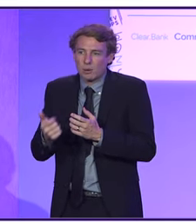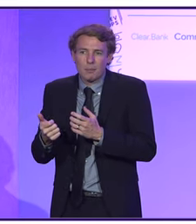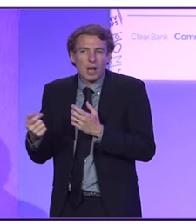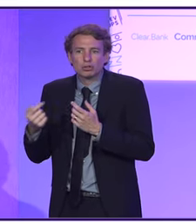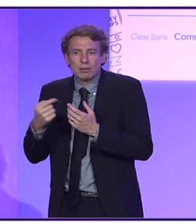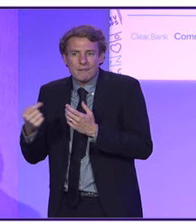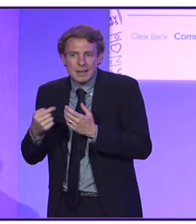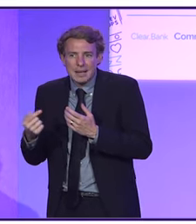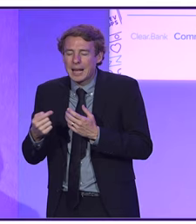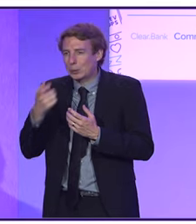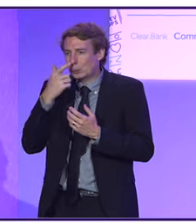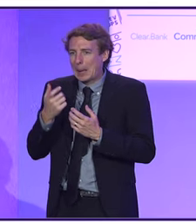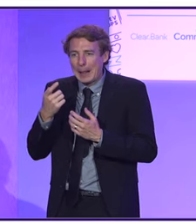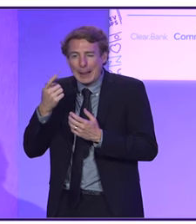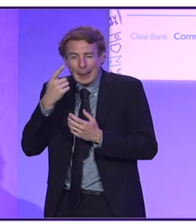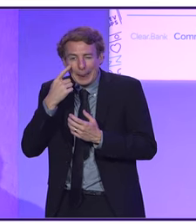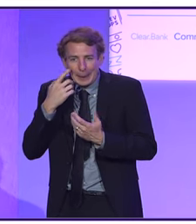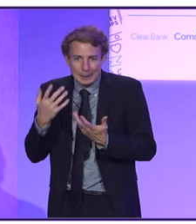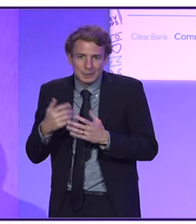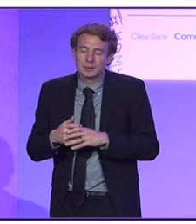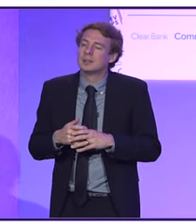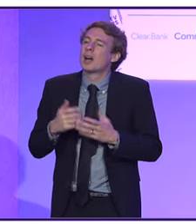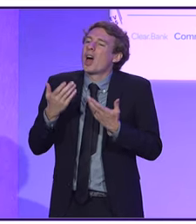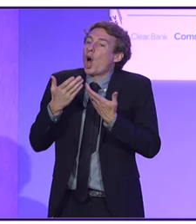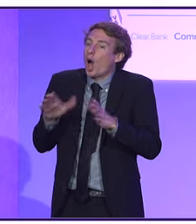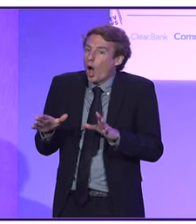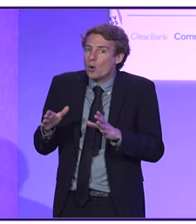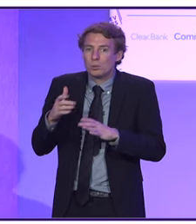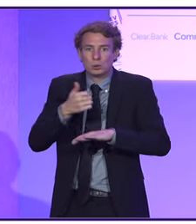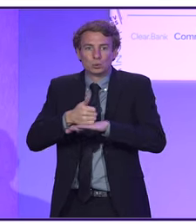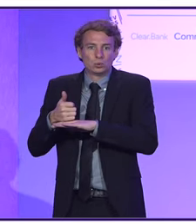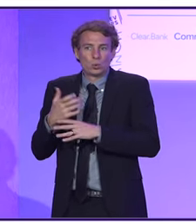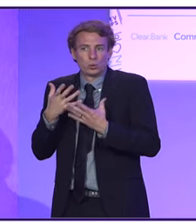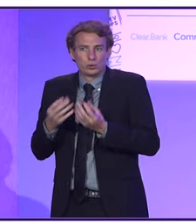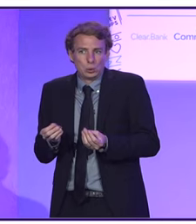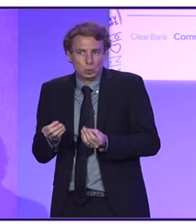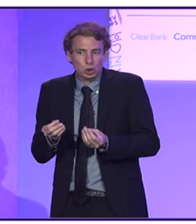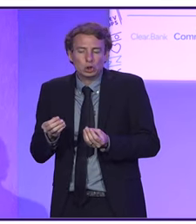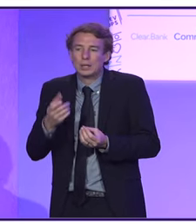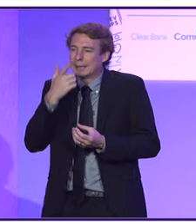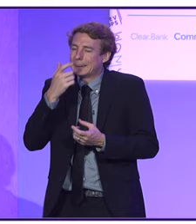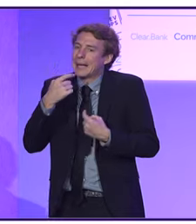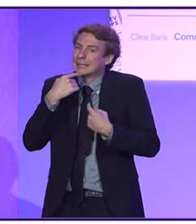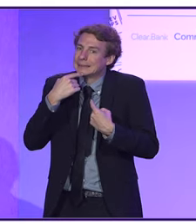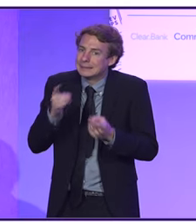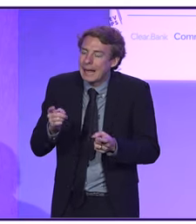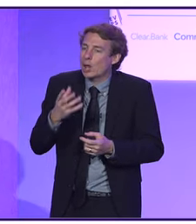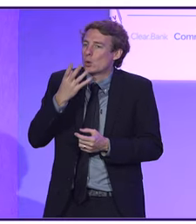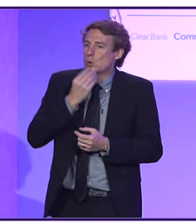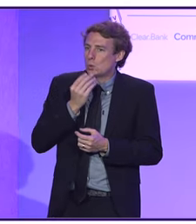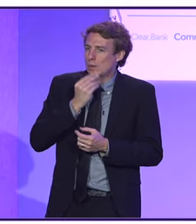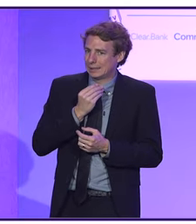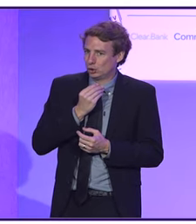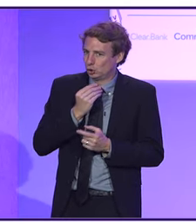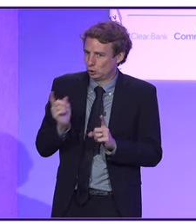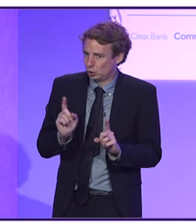got. But almost all of the open source solutions will give you some idea of usage. And this is really, really important. This is step one, because otherwise